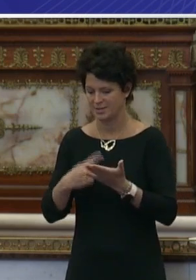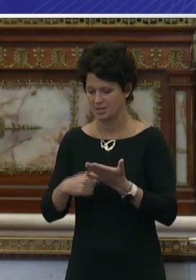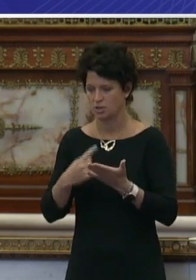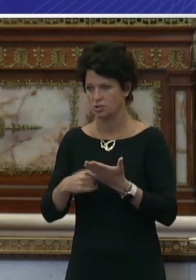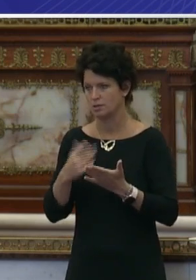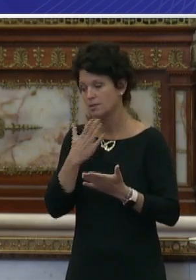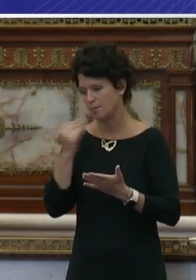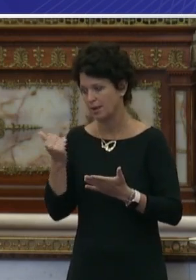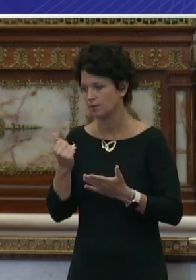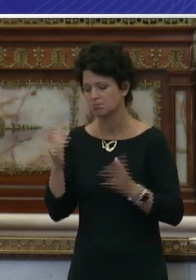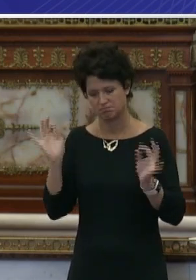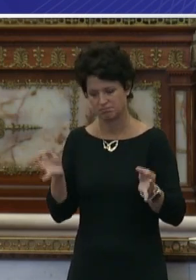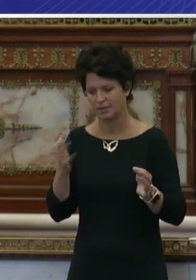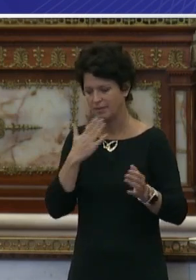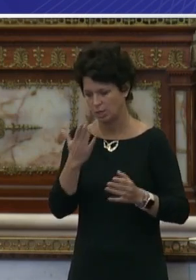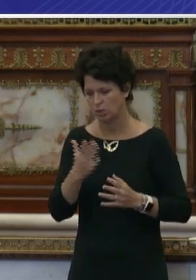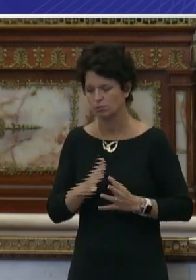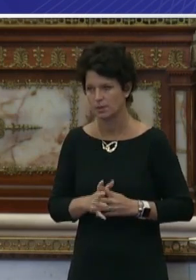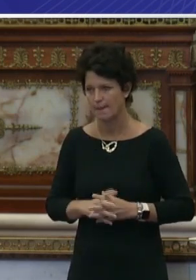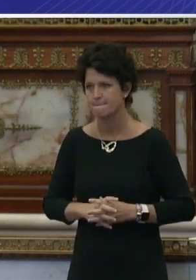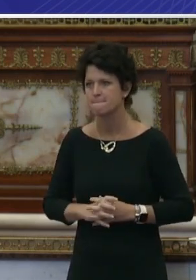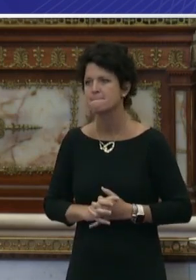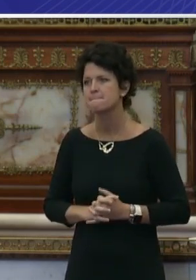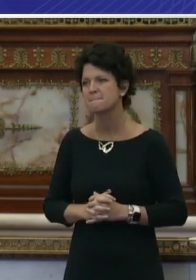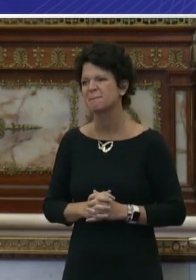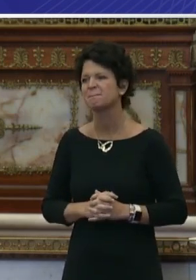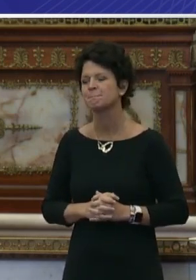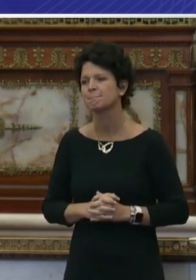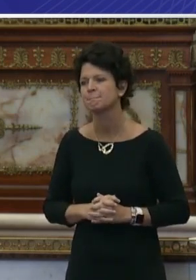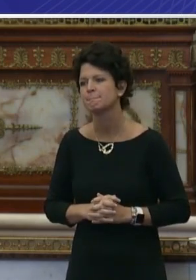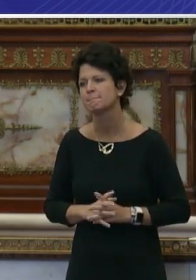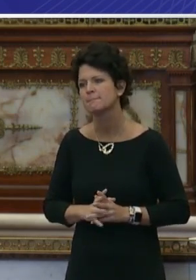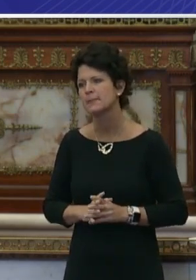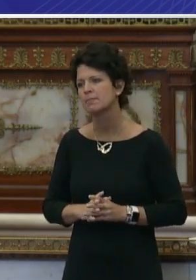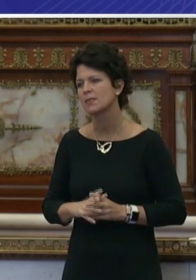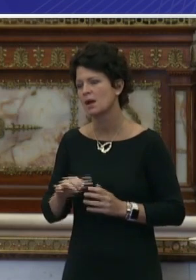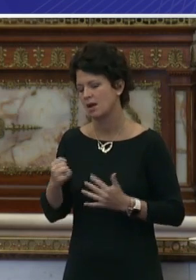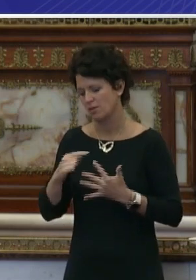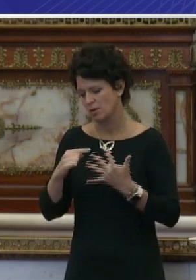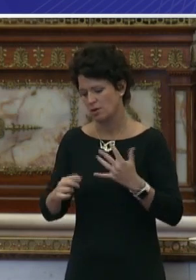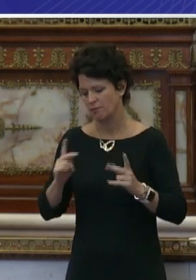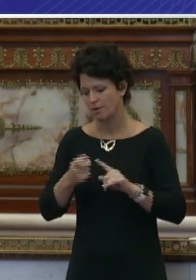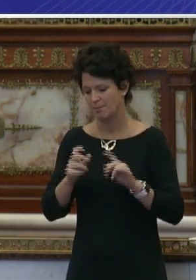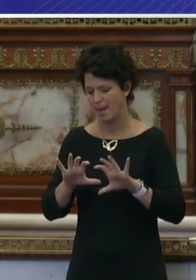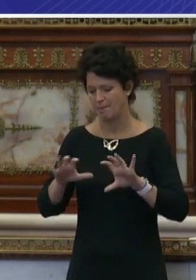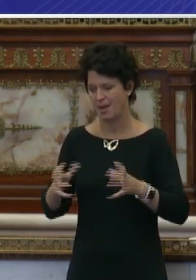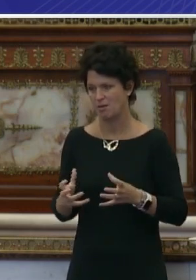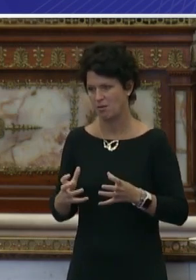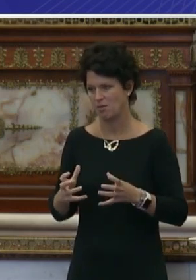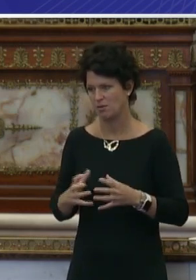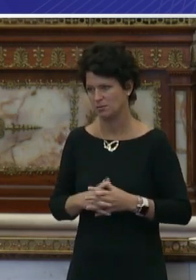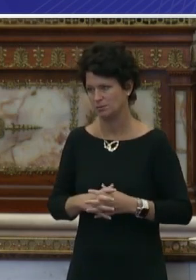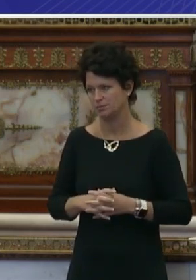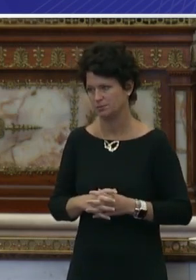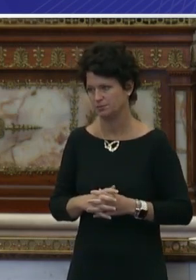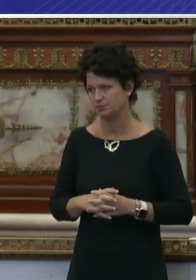better. Absolutely. So, thank you so much for your testimony. Is there anyone else to testify on this